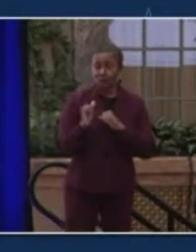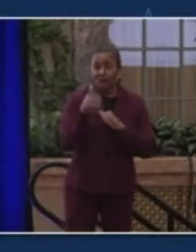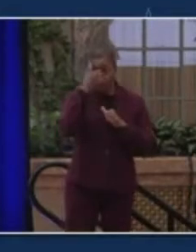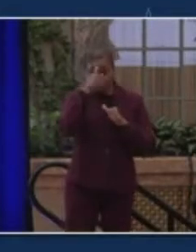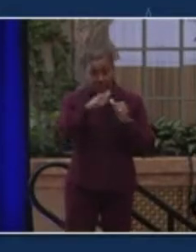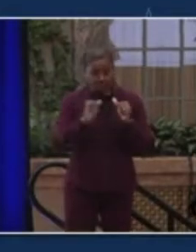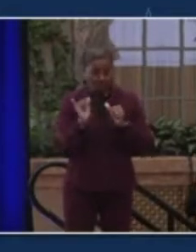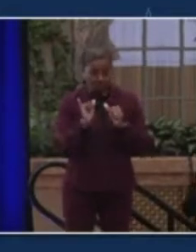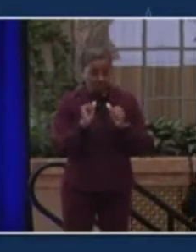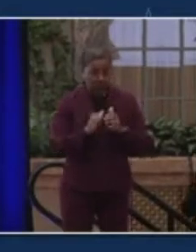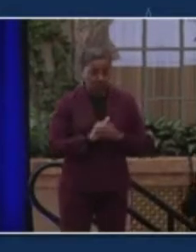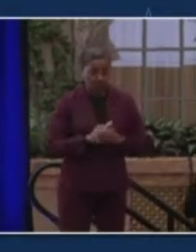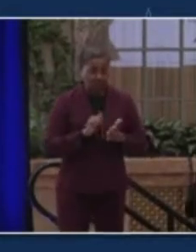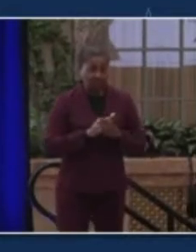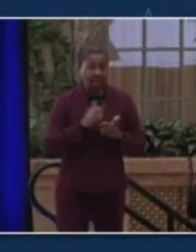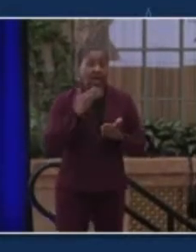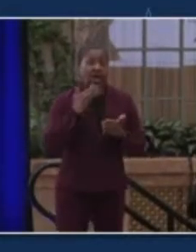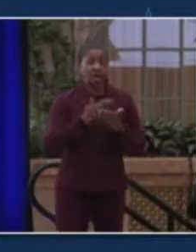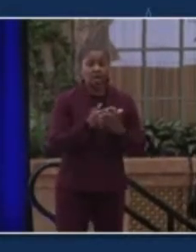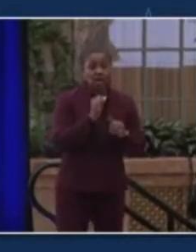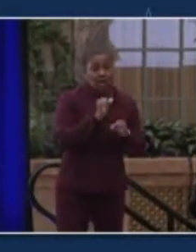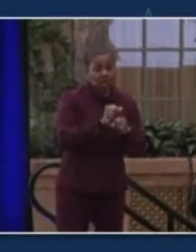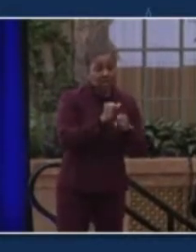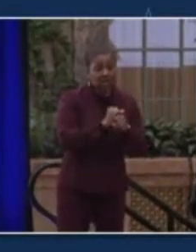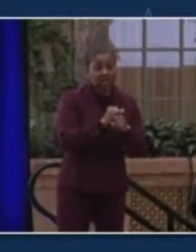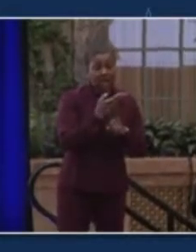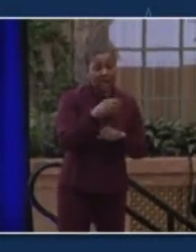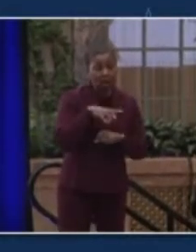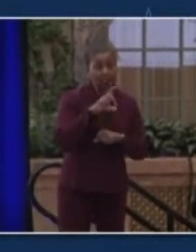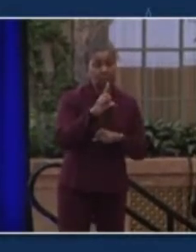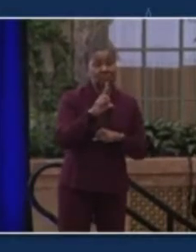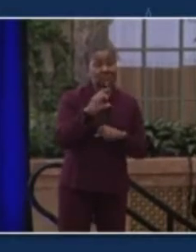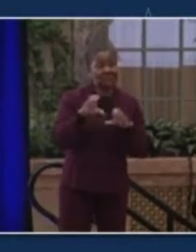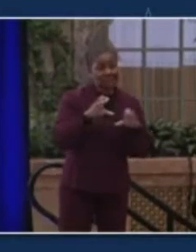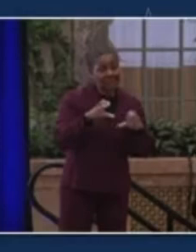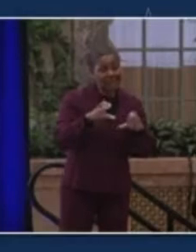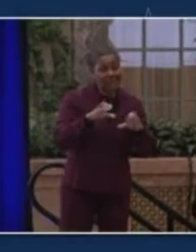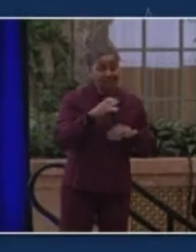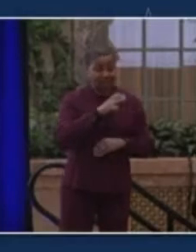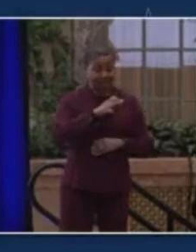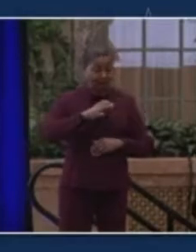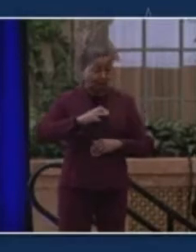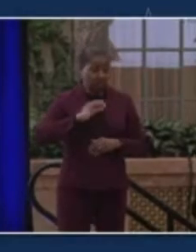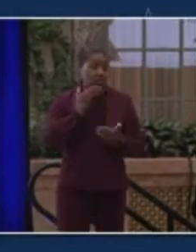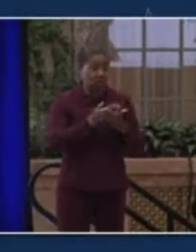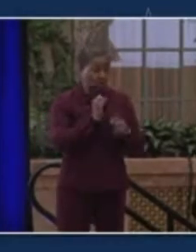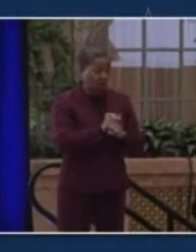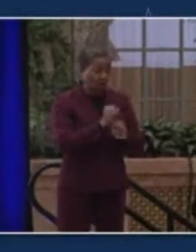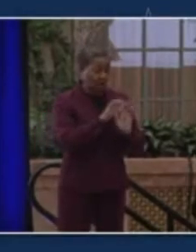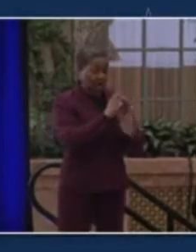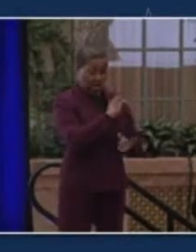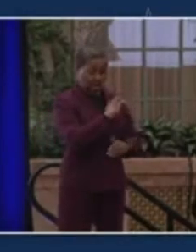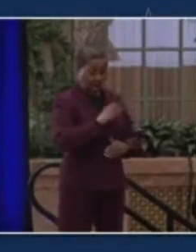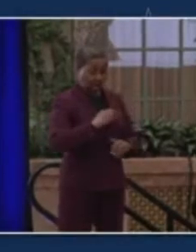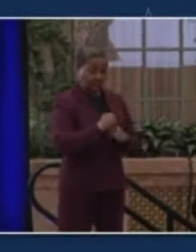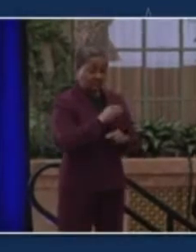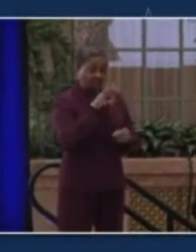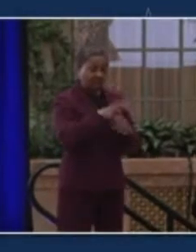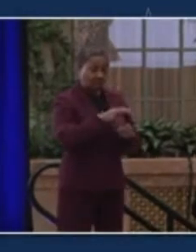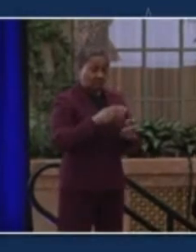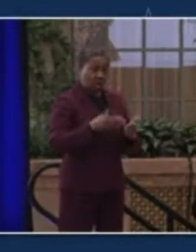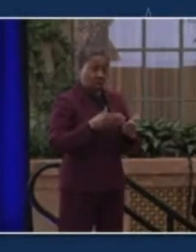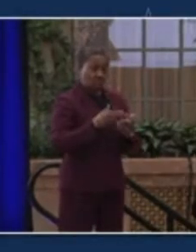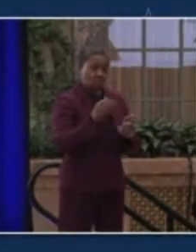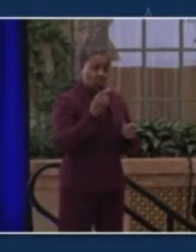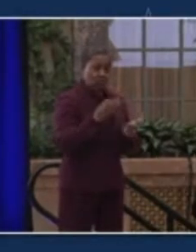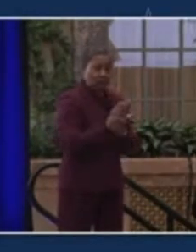this, that good deeds that Harold did in Congress, by making the voting rights